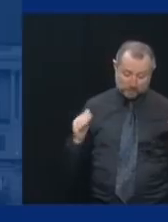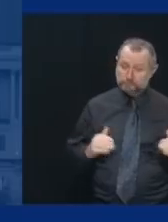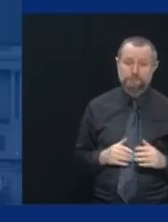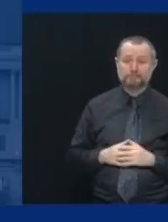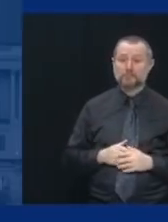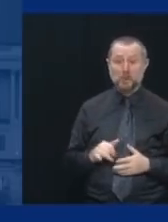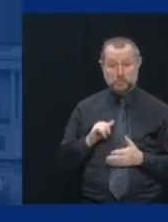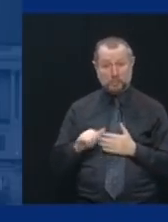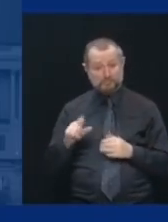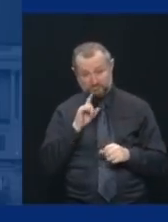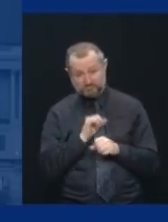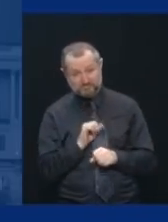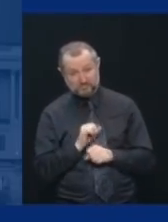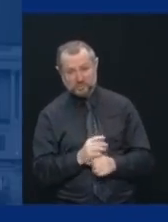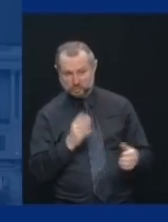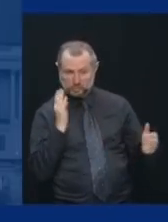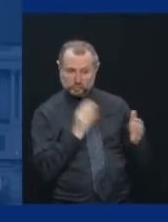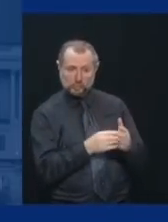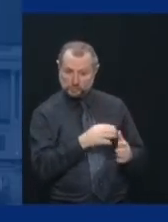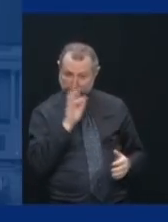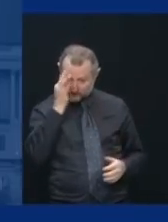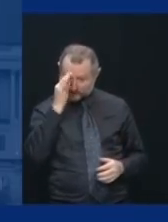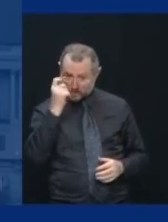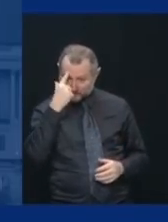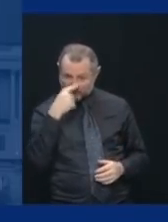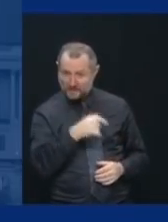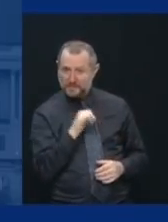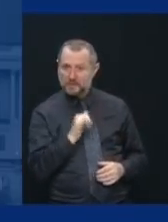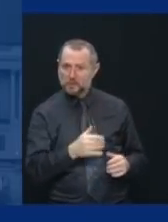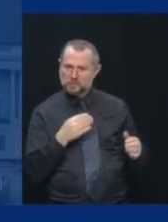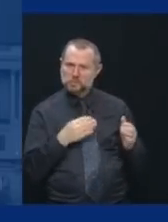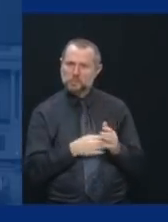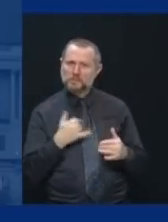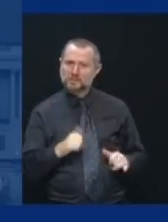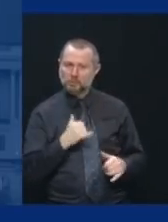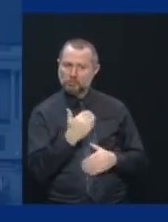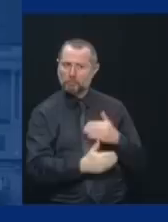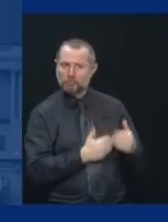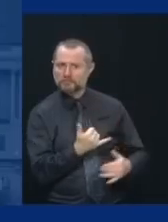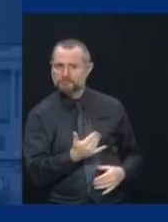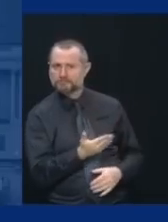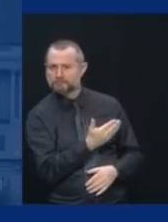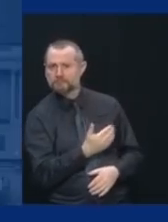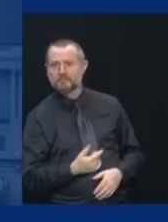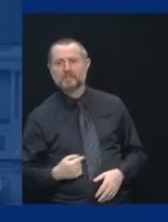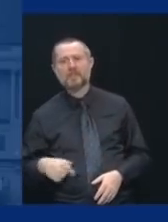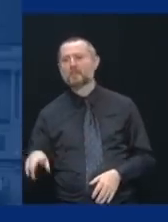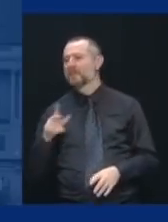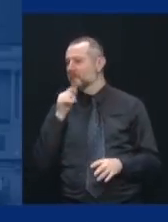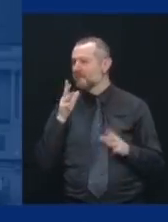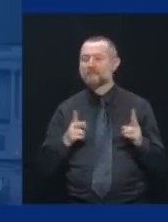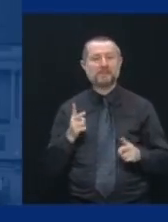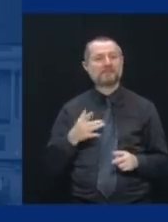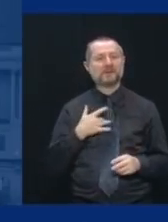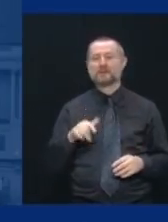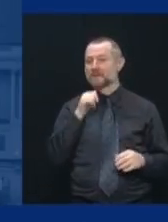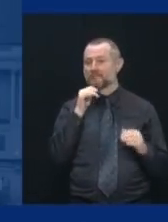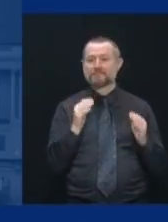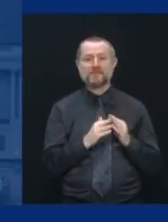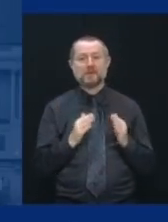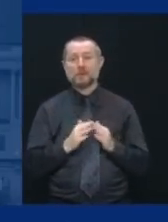the federal government. The litigation is still open. Everyone said it was unfair. Okay, now you're in